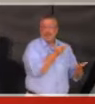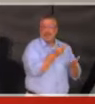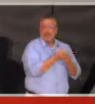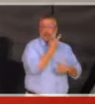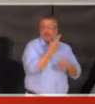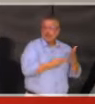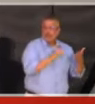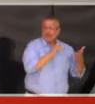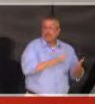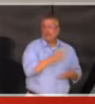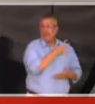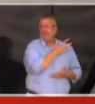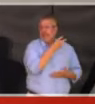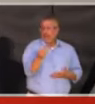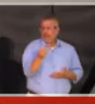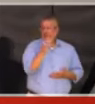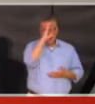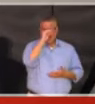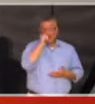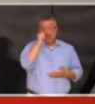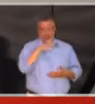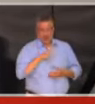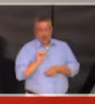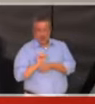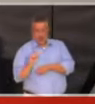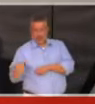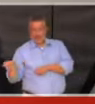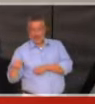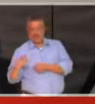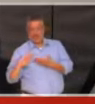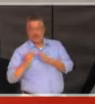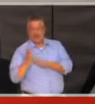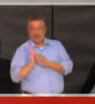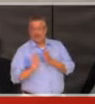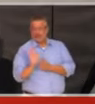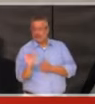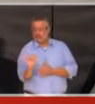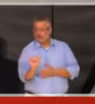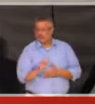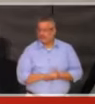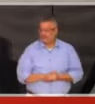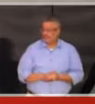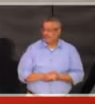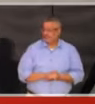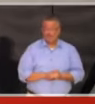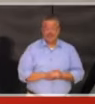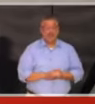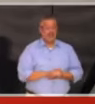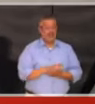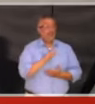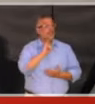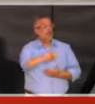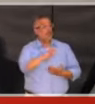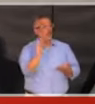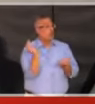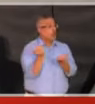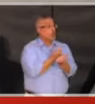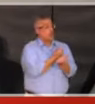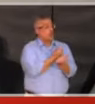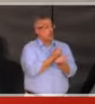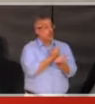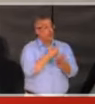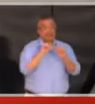both students and the men and women who work in these community colleges. This innovative approach could